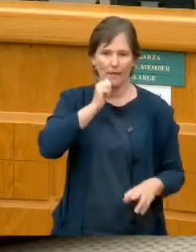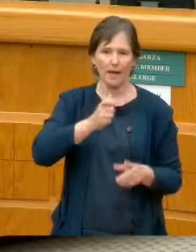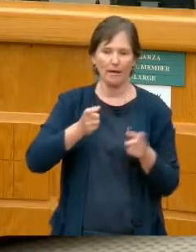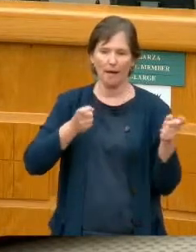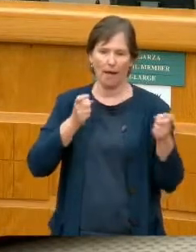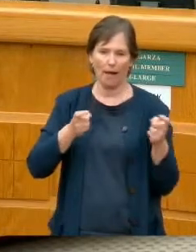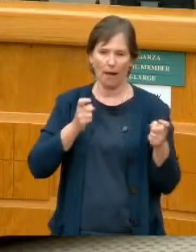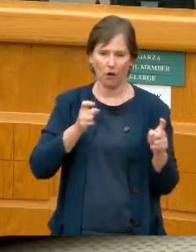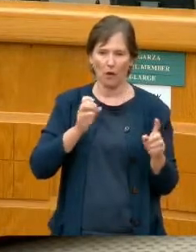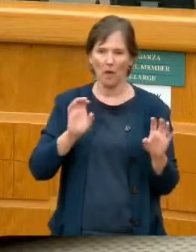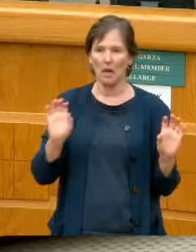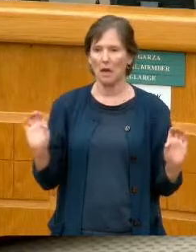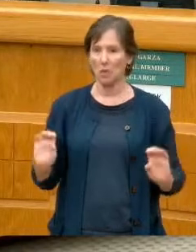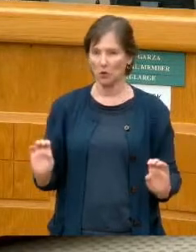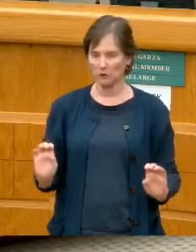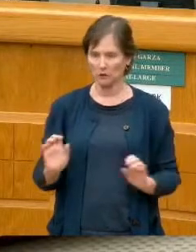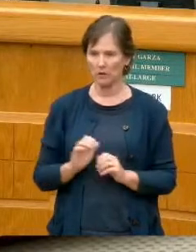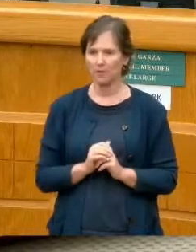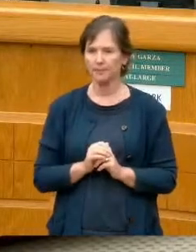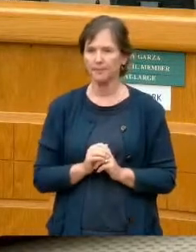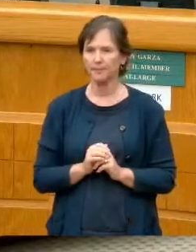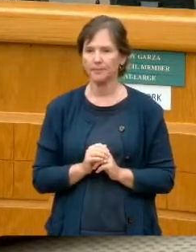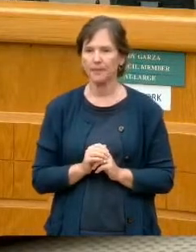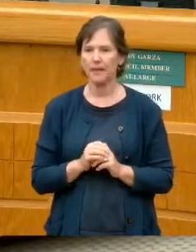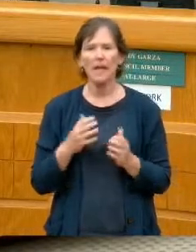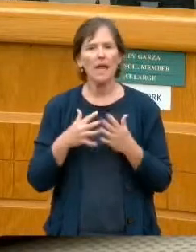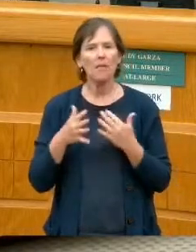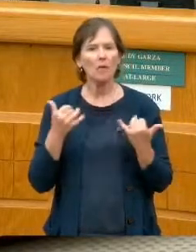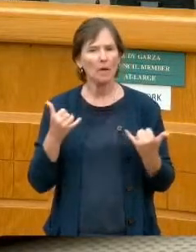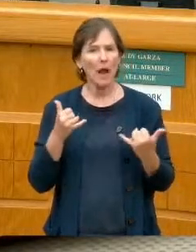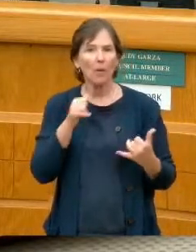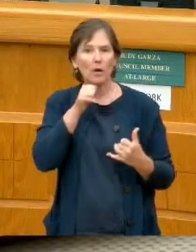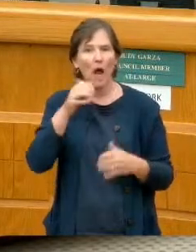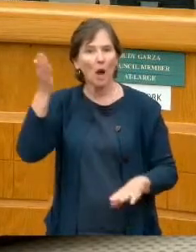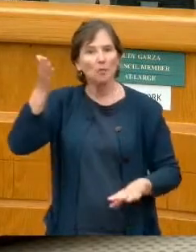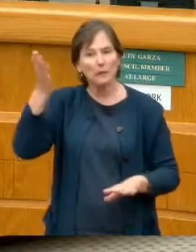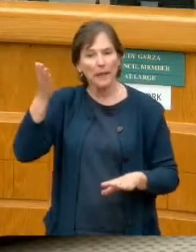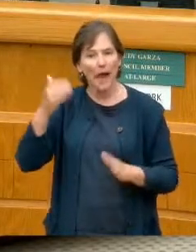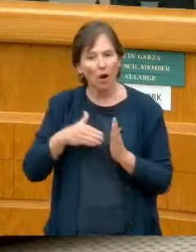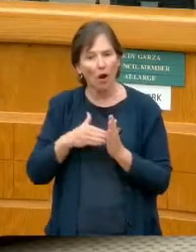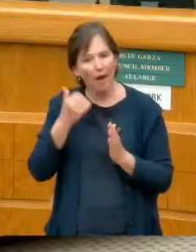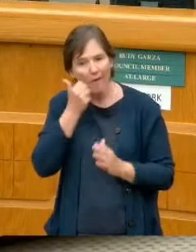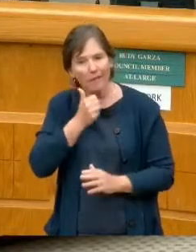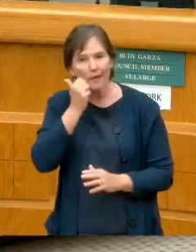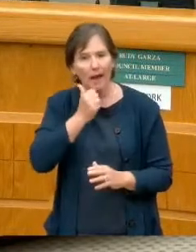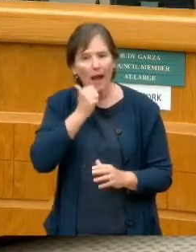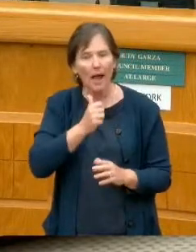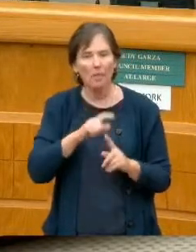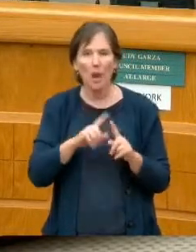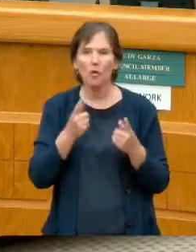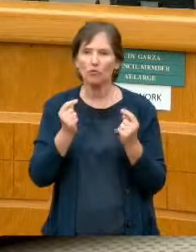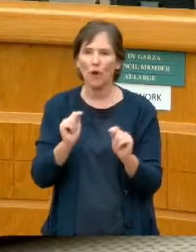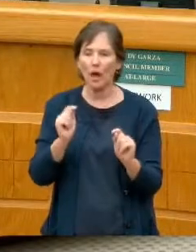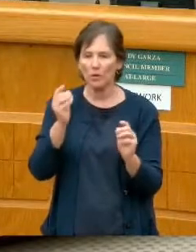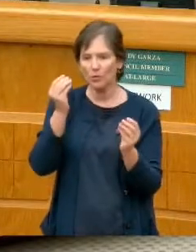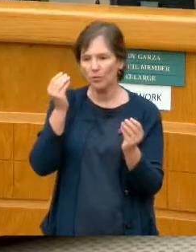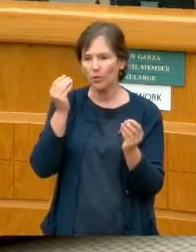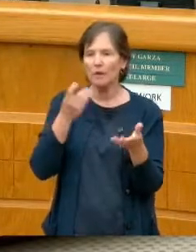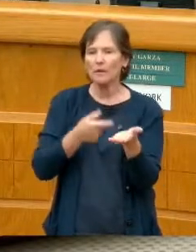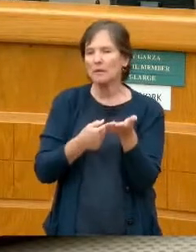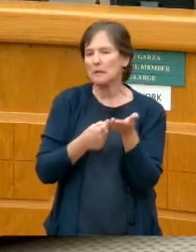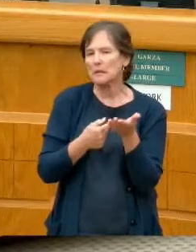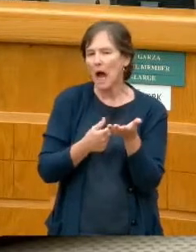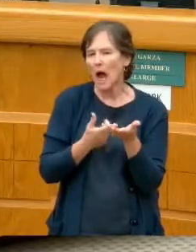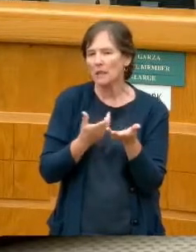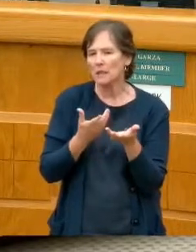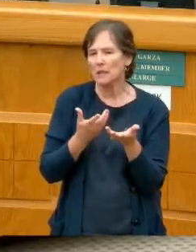not coming as often, but we come to try to deal with the important issues of the day, and also to remind all of us that these